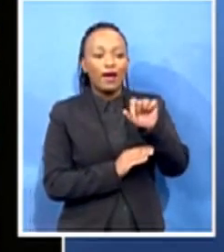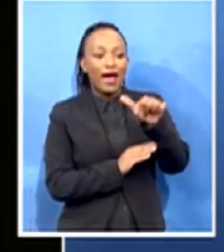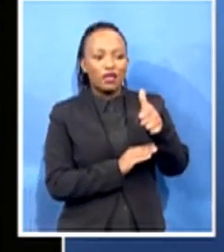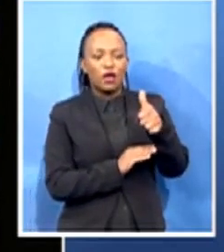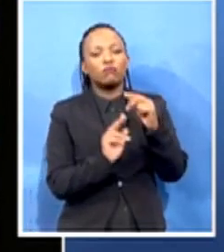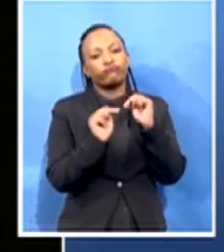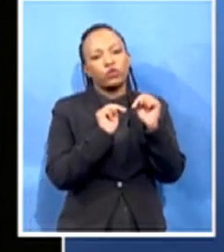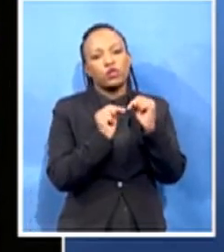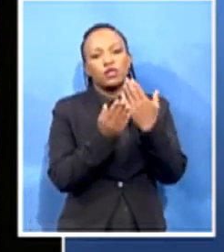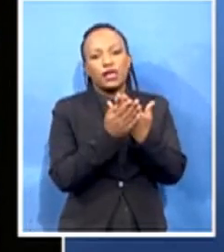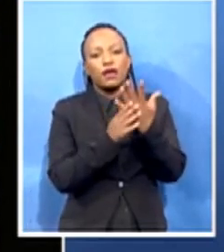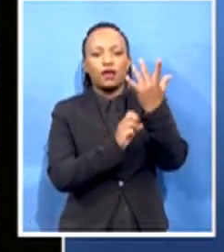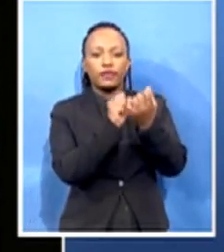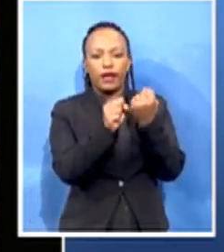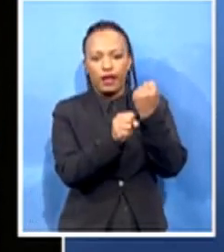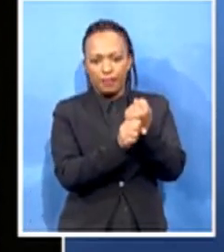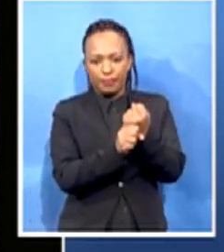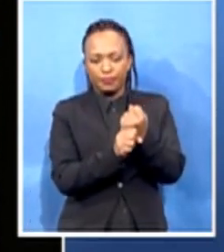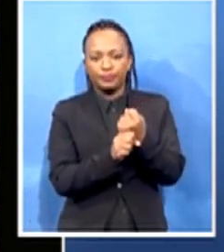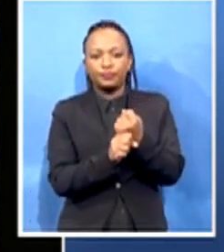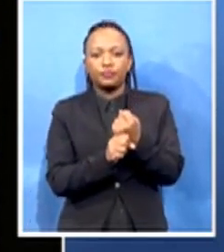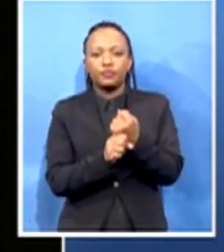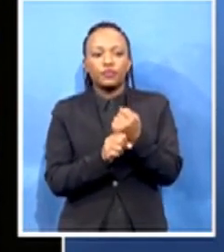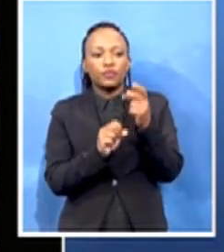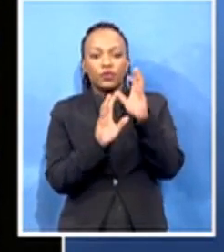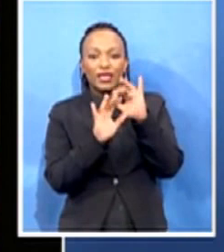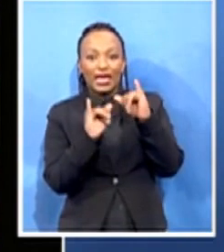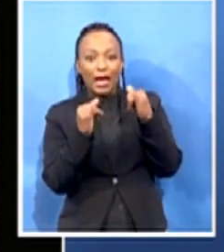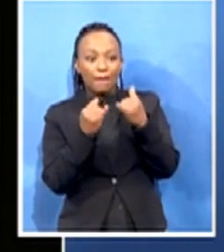Most of those companies, for example, you go to the